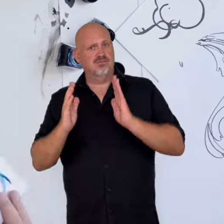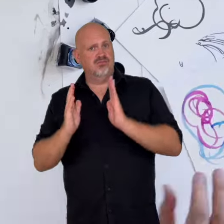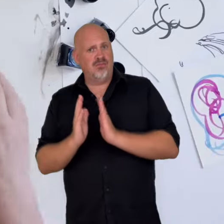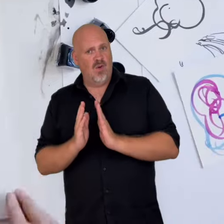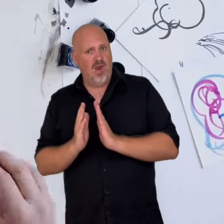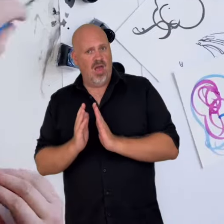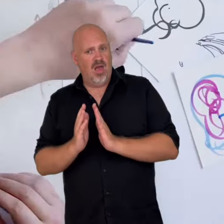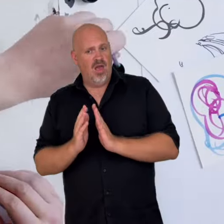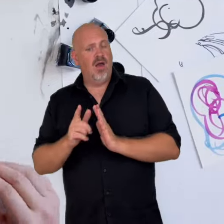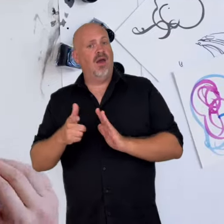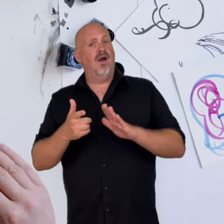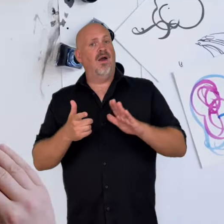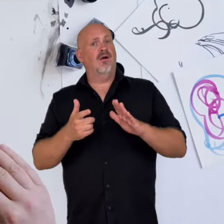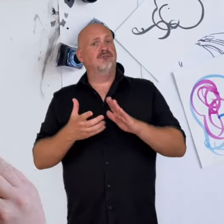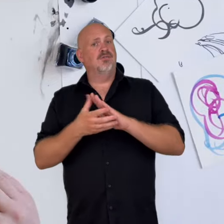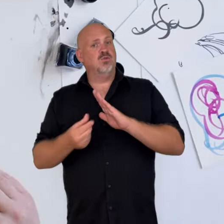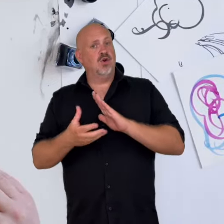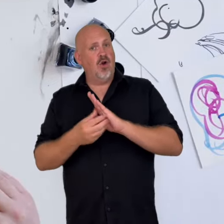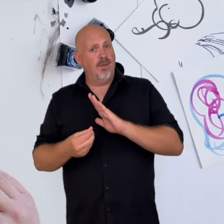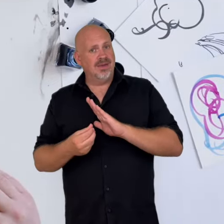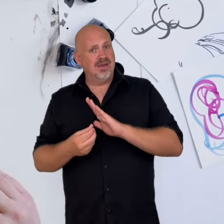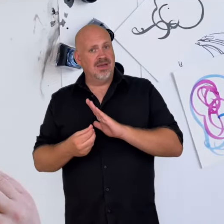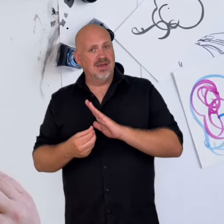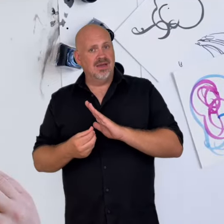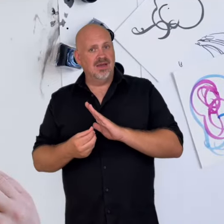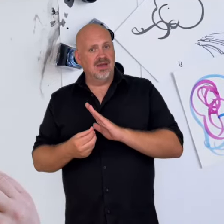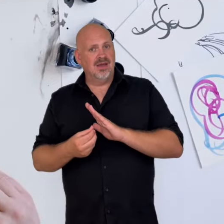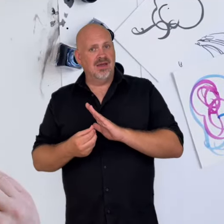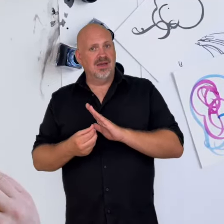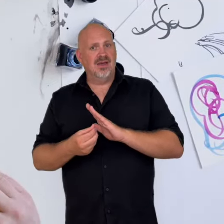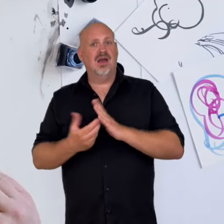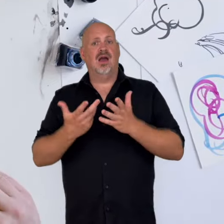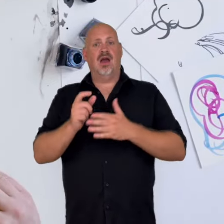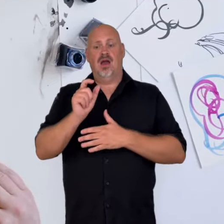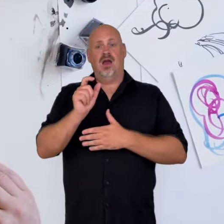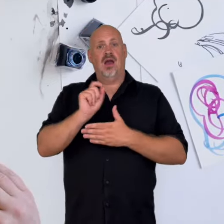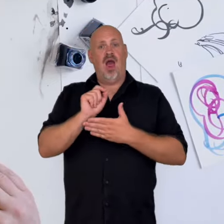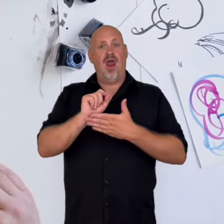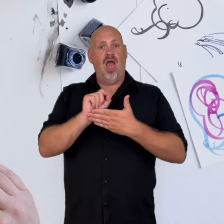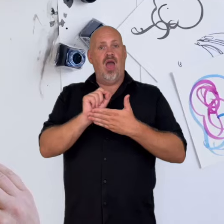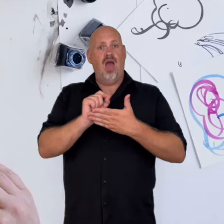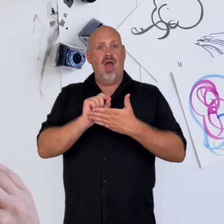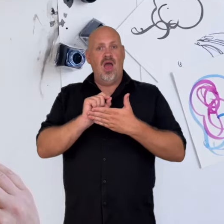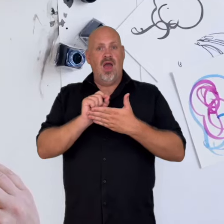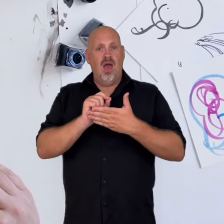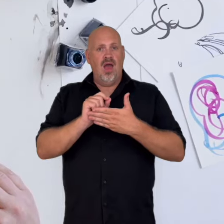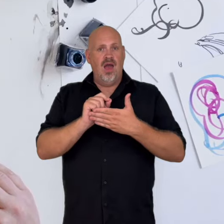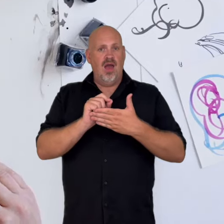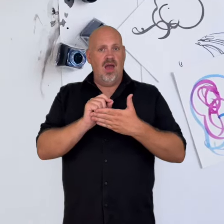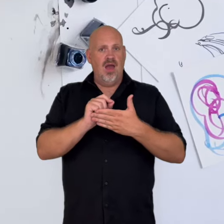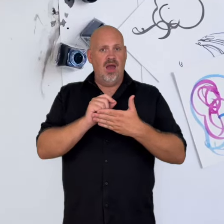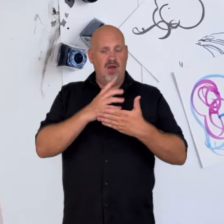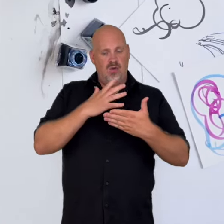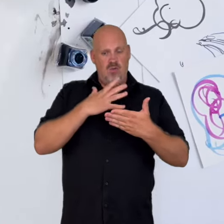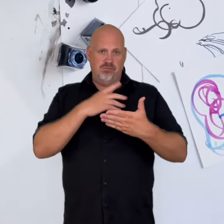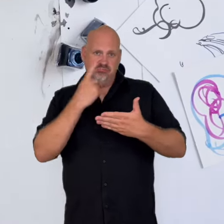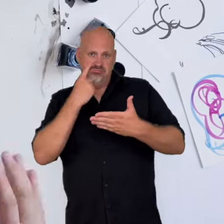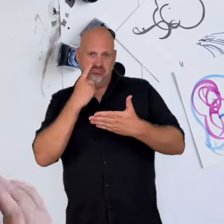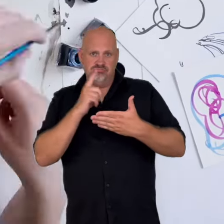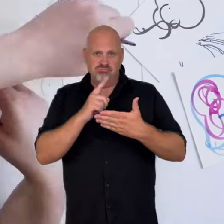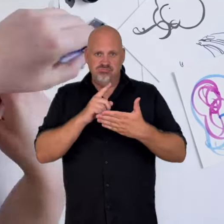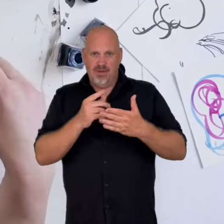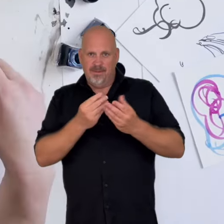And this is really helping pull the paisley together. Now you're seeing these elements all interact with each other.